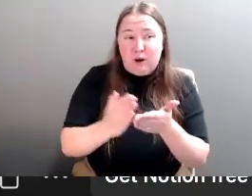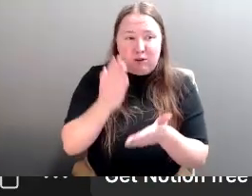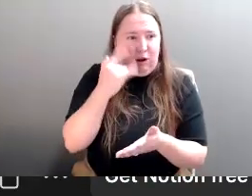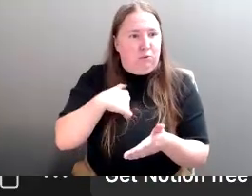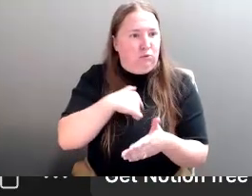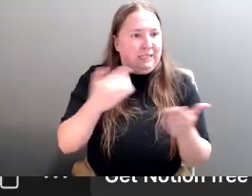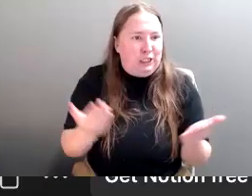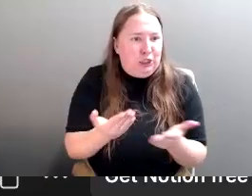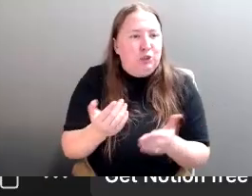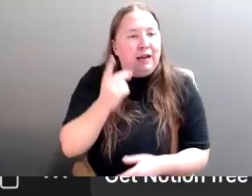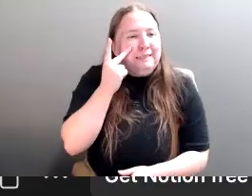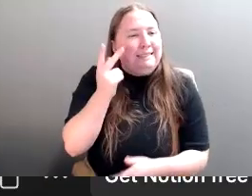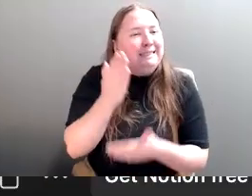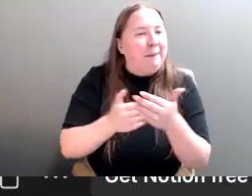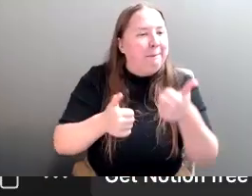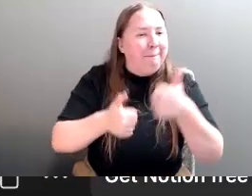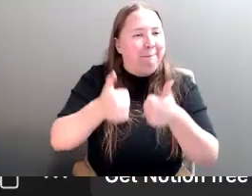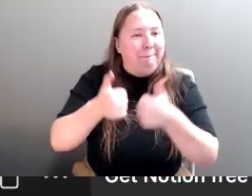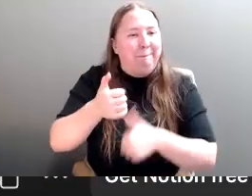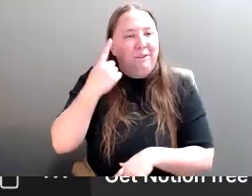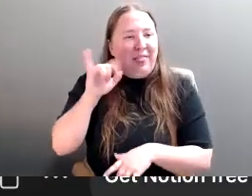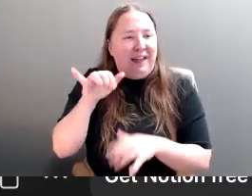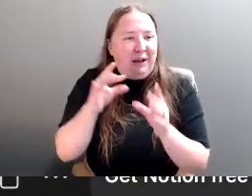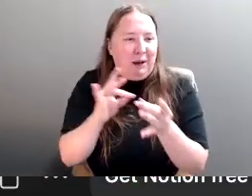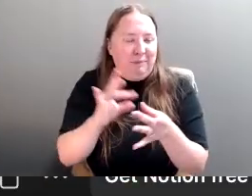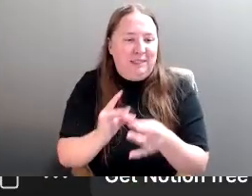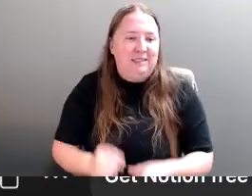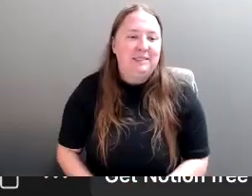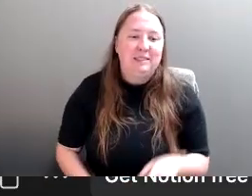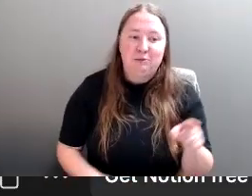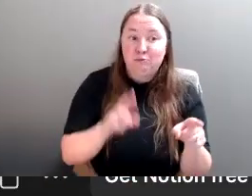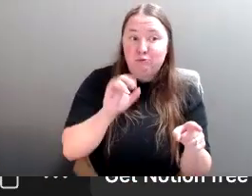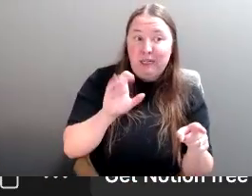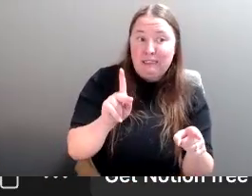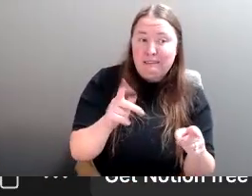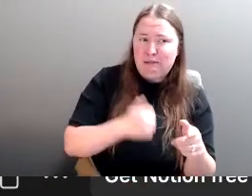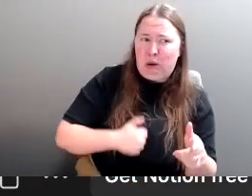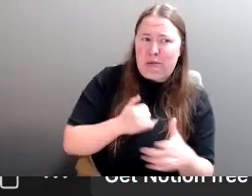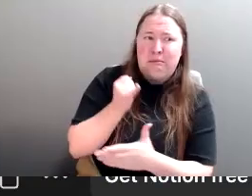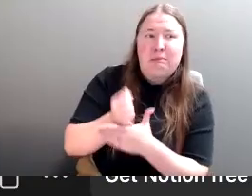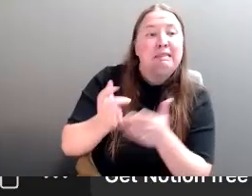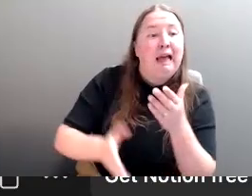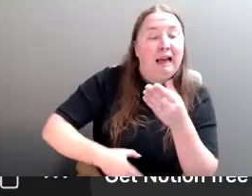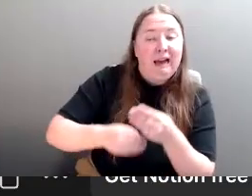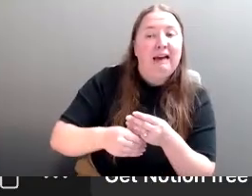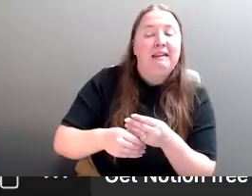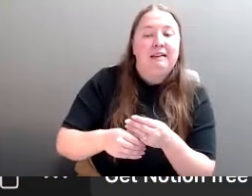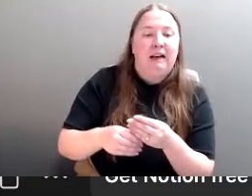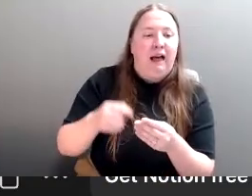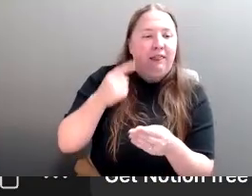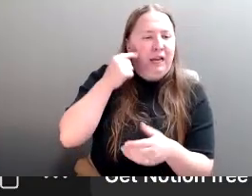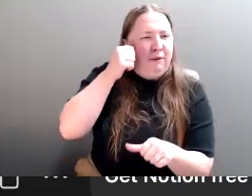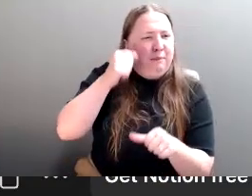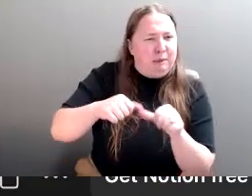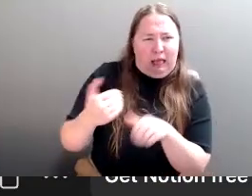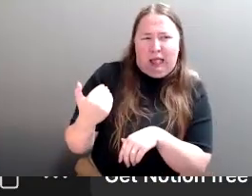here to do. I see some thumbs up on that comment. Yeah, I think to Concerns? Go add to ahead. that. Go Oh, ahead. sorry. I think to add to that too, and I think I remember you from